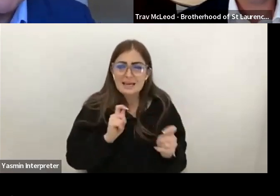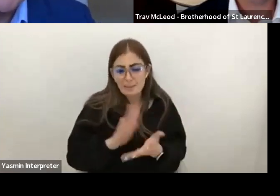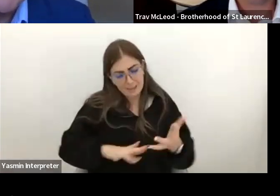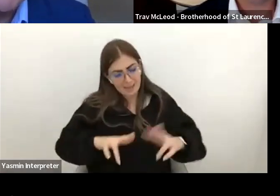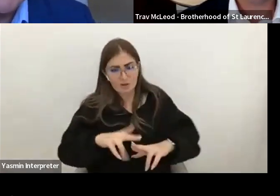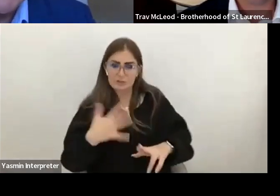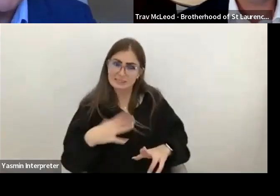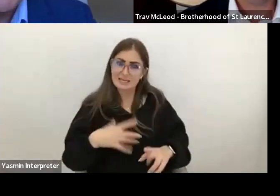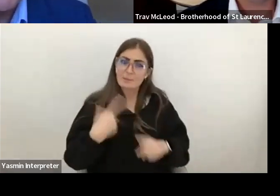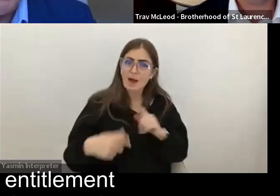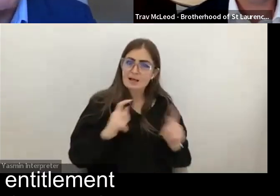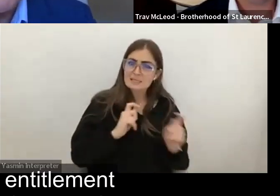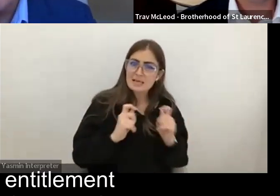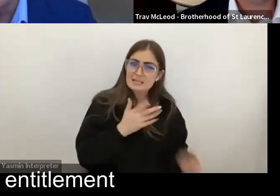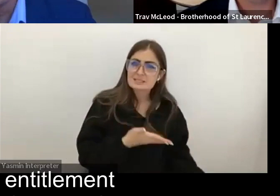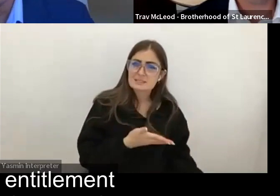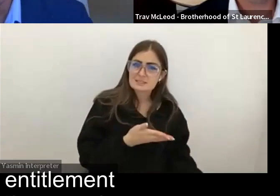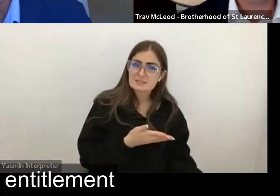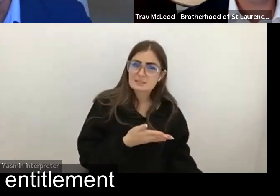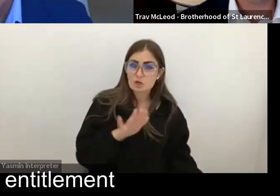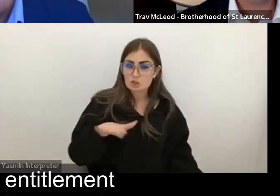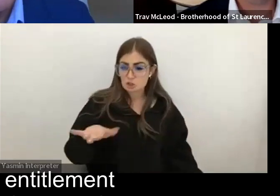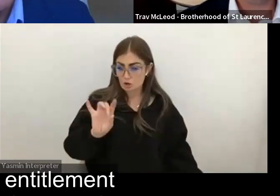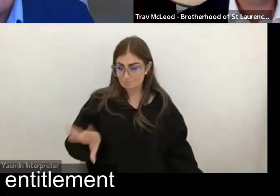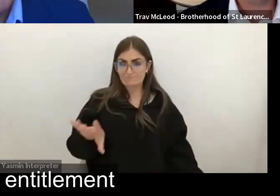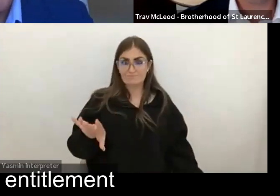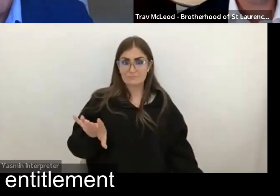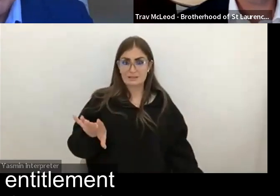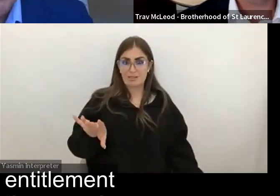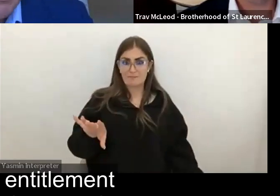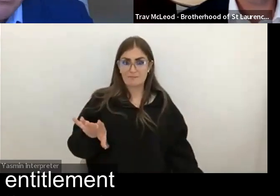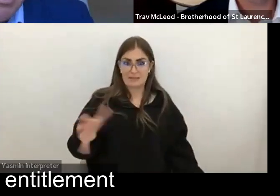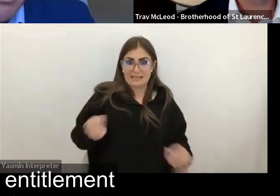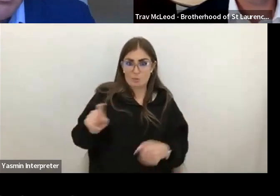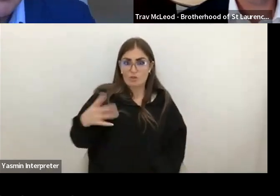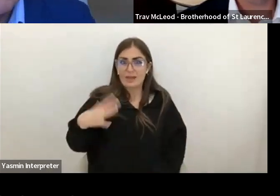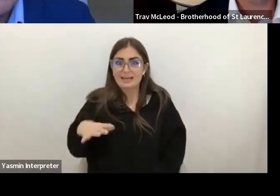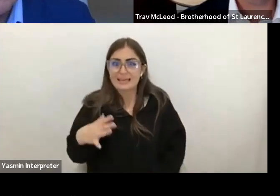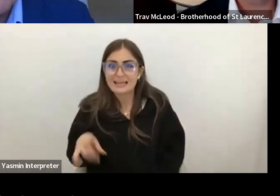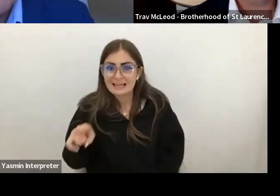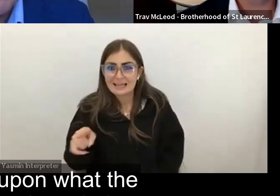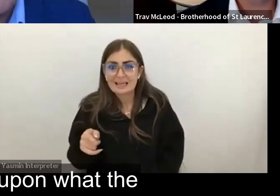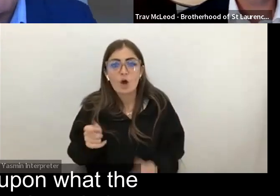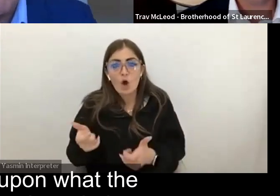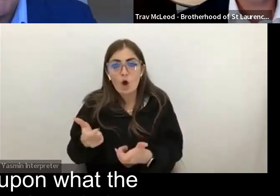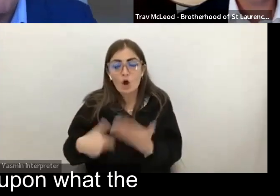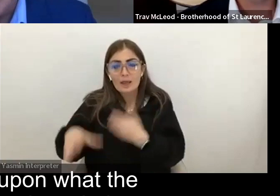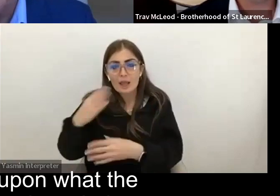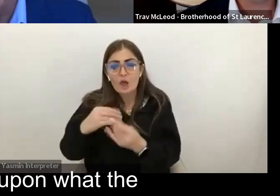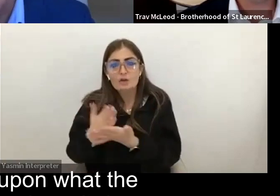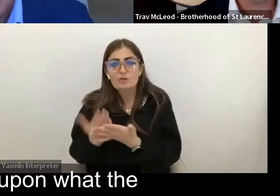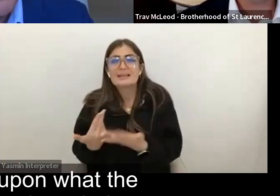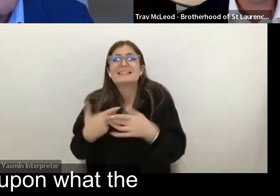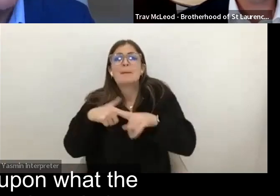to pass a test. So a child's entitlement to get what they need, that is early learning, is conditional upon